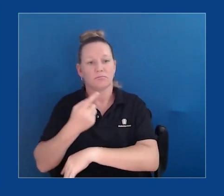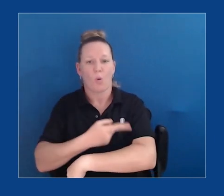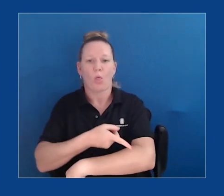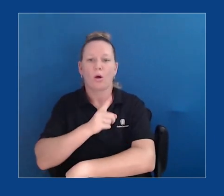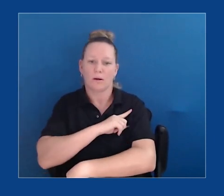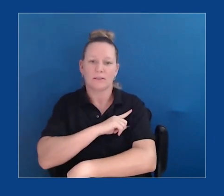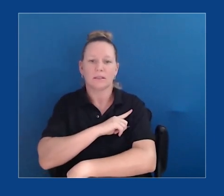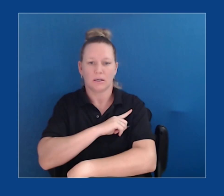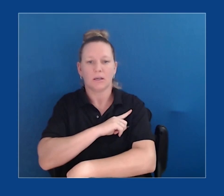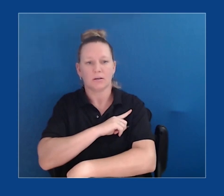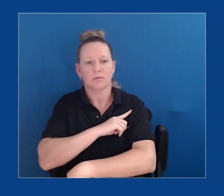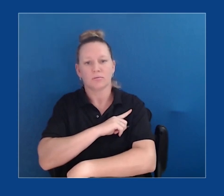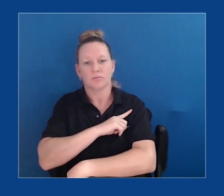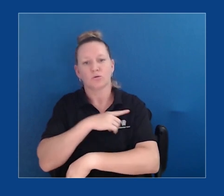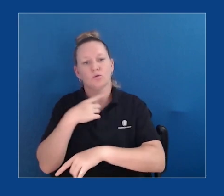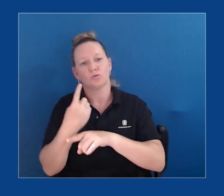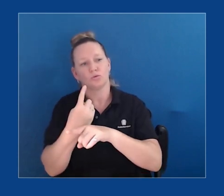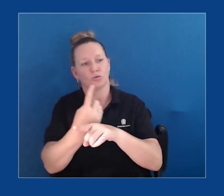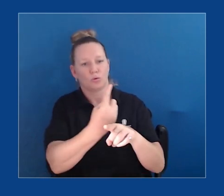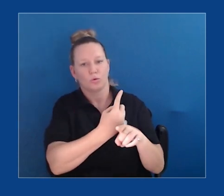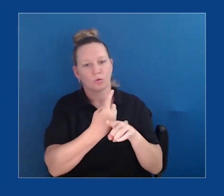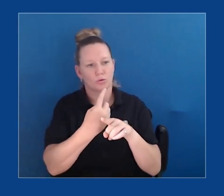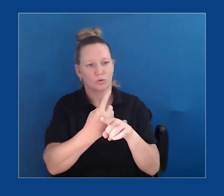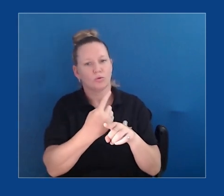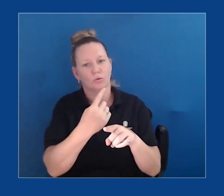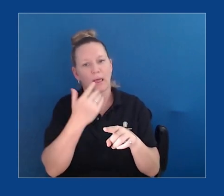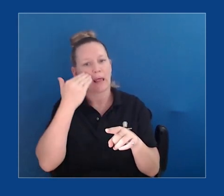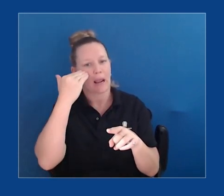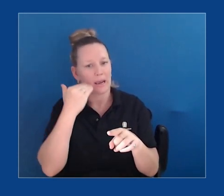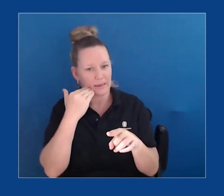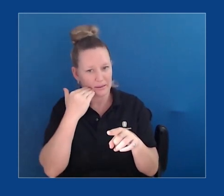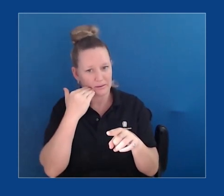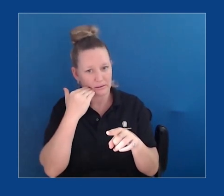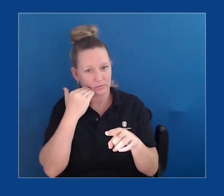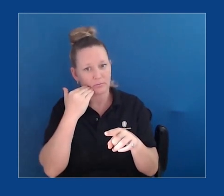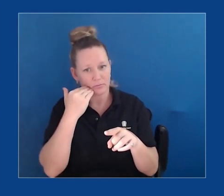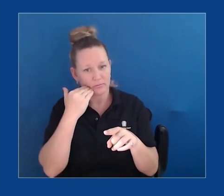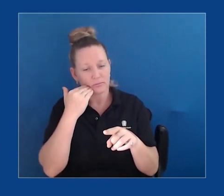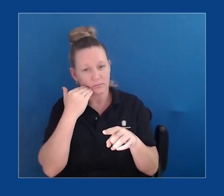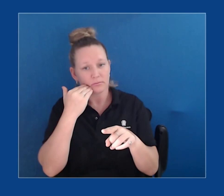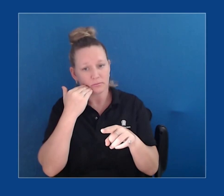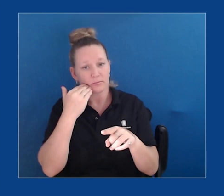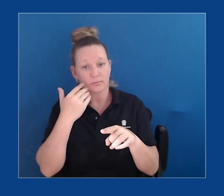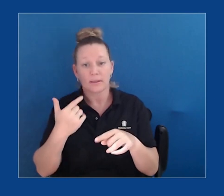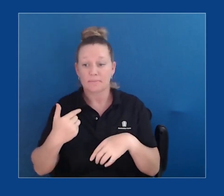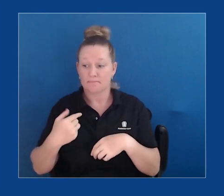the eldest ladies. And I've got the same particular